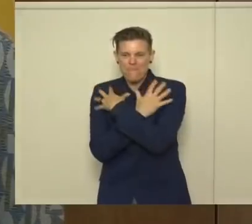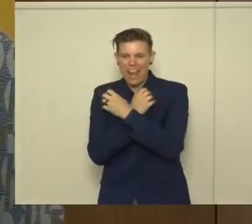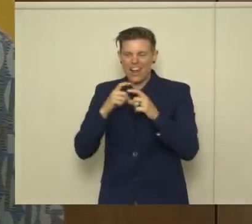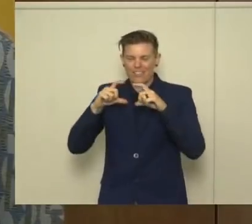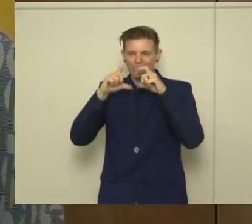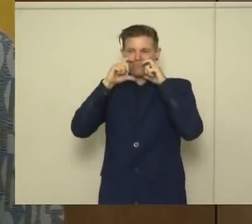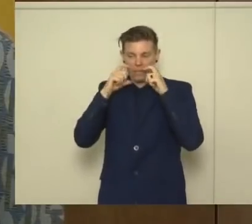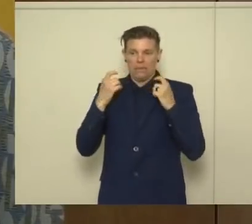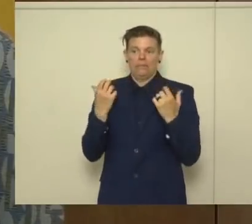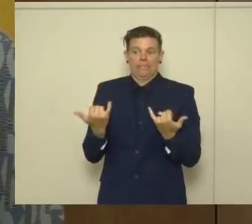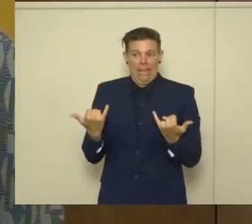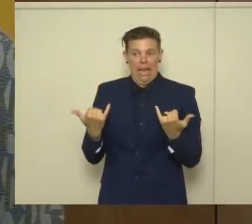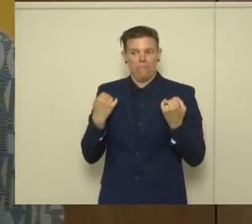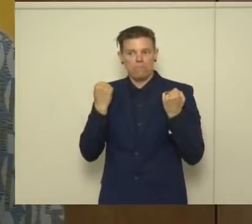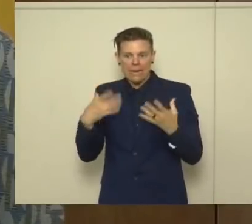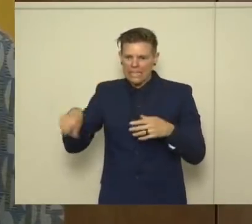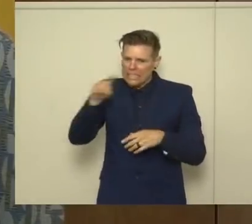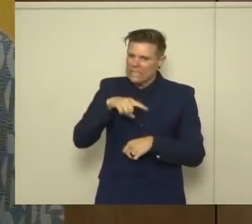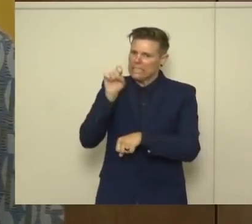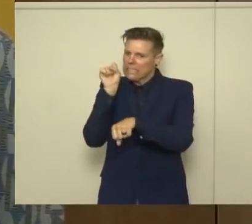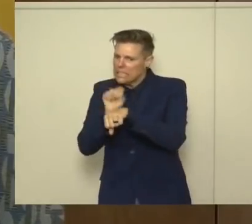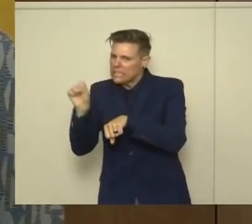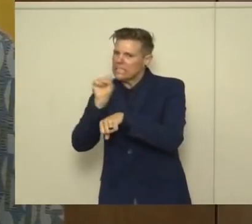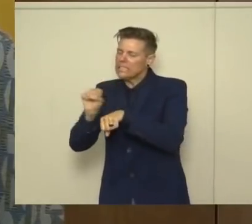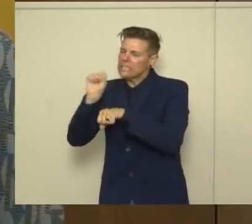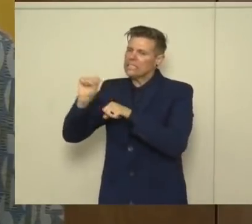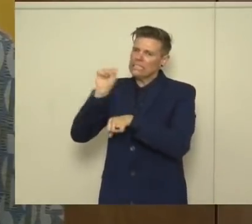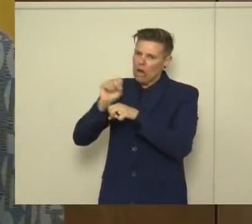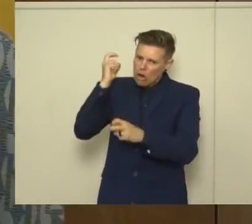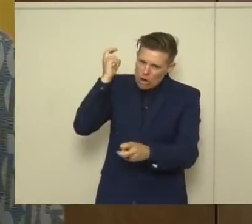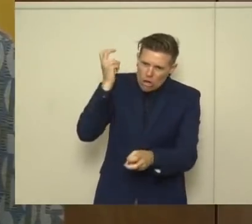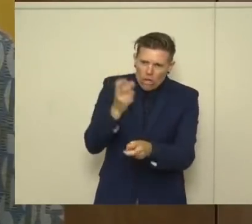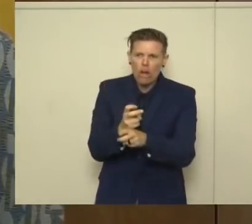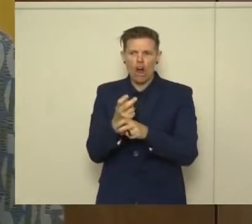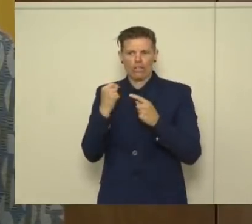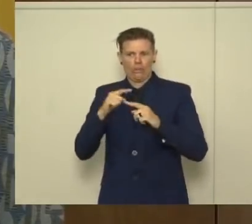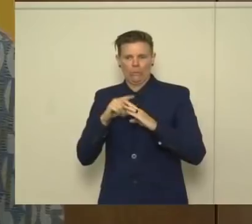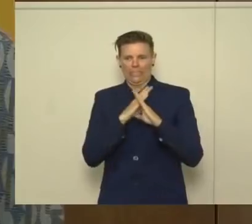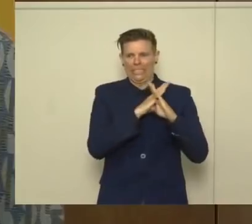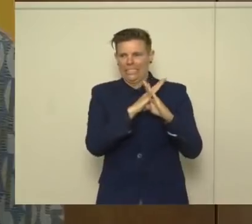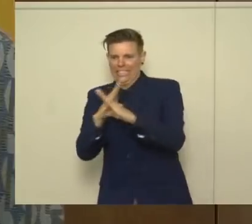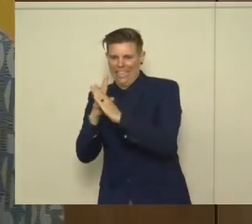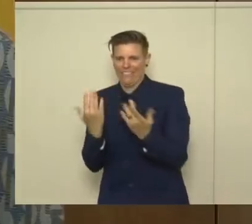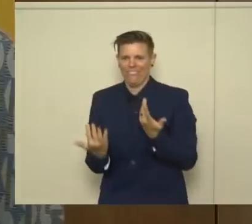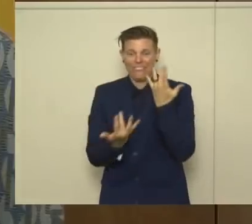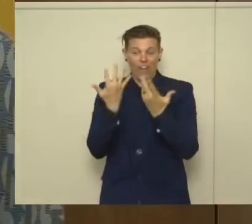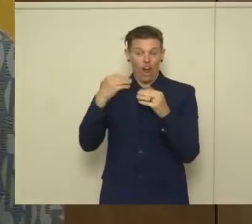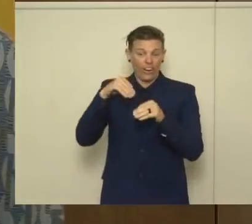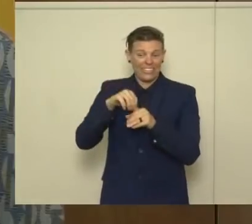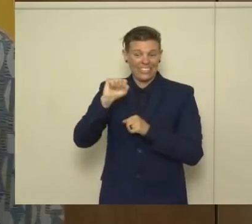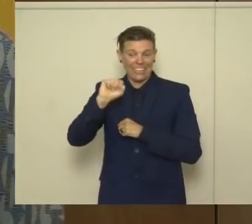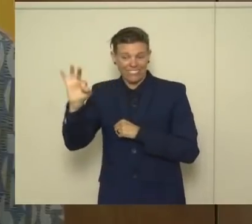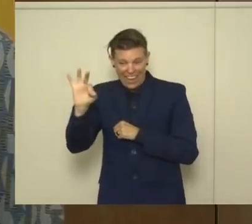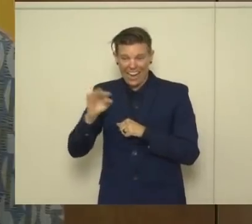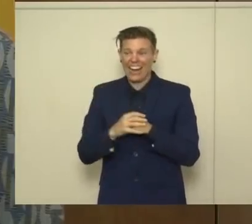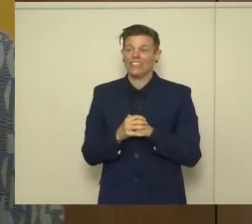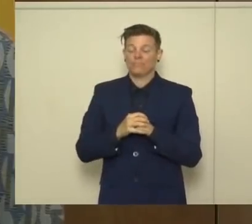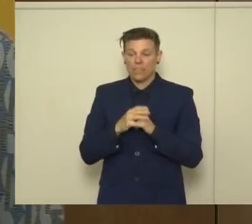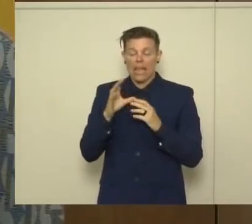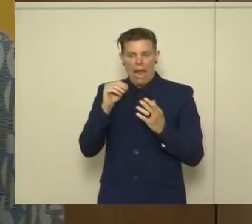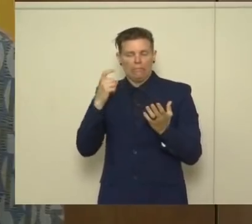are working to diligently do what we can to prevent forest fires and to recognize and